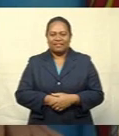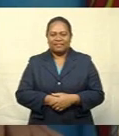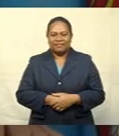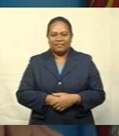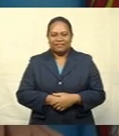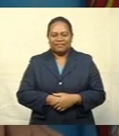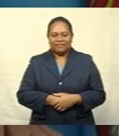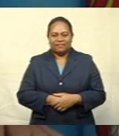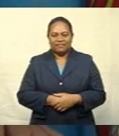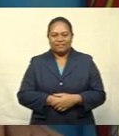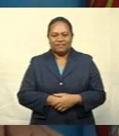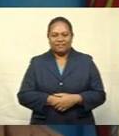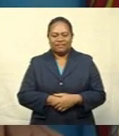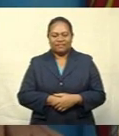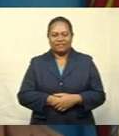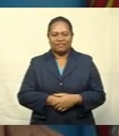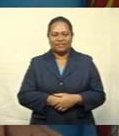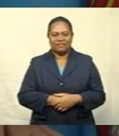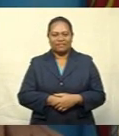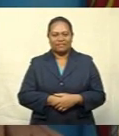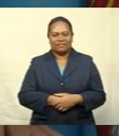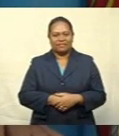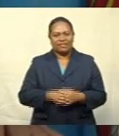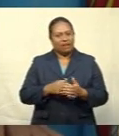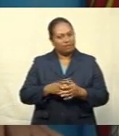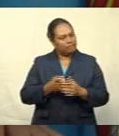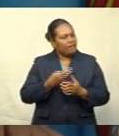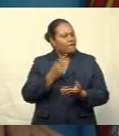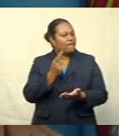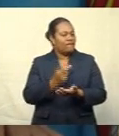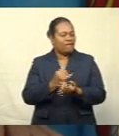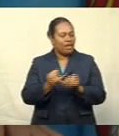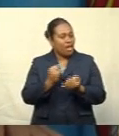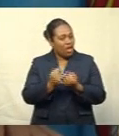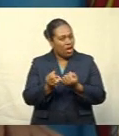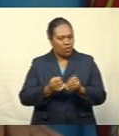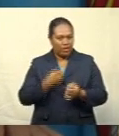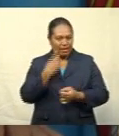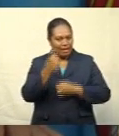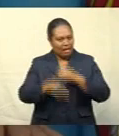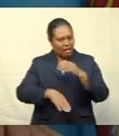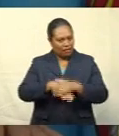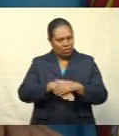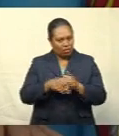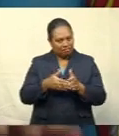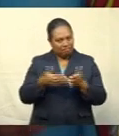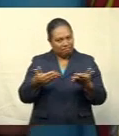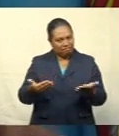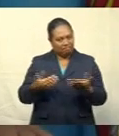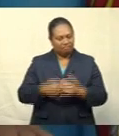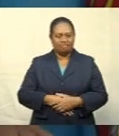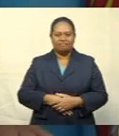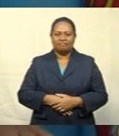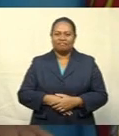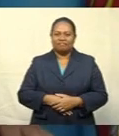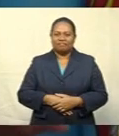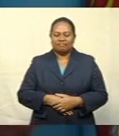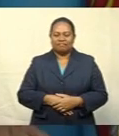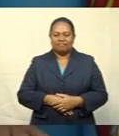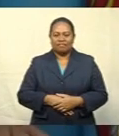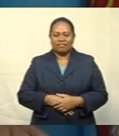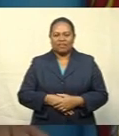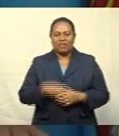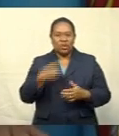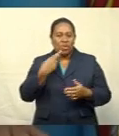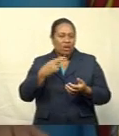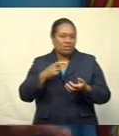and we are just very, very careful that we don't get into grief with the register